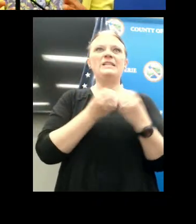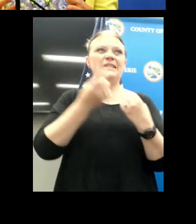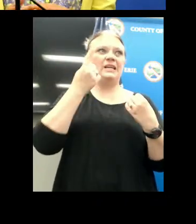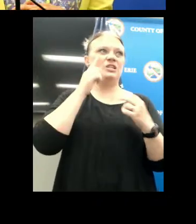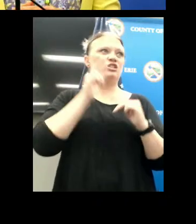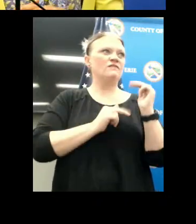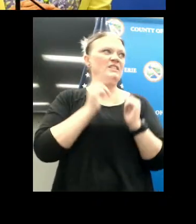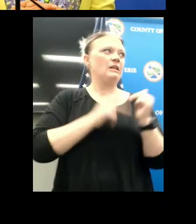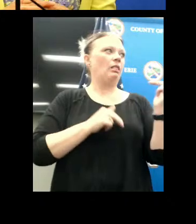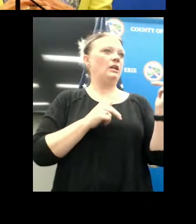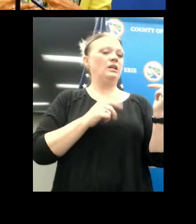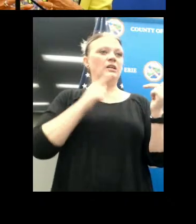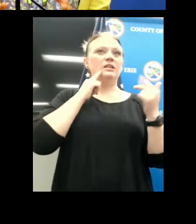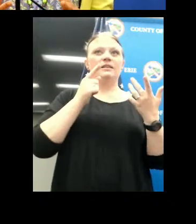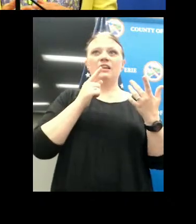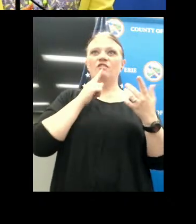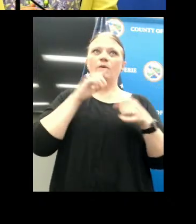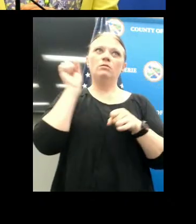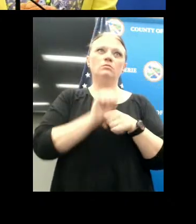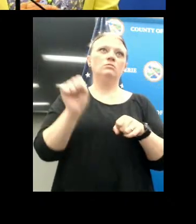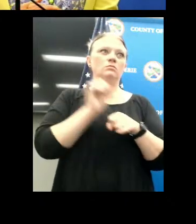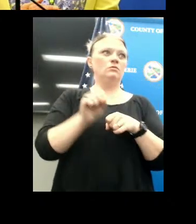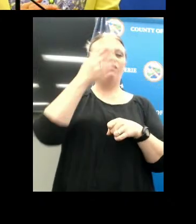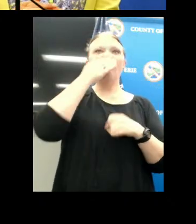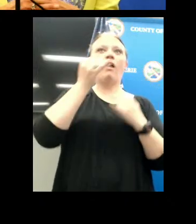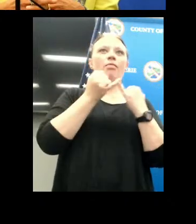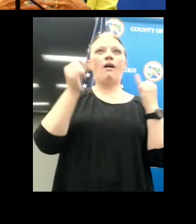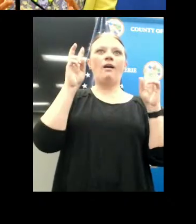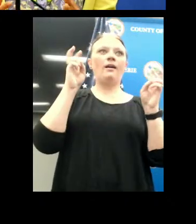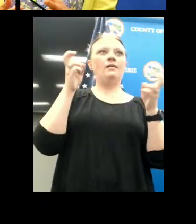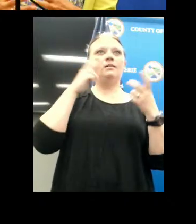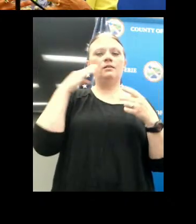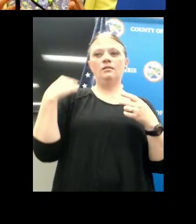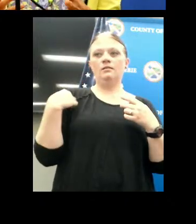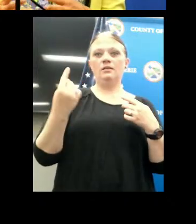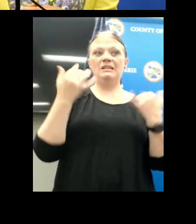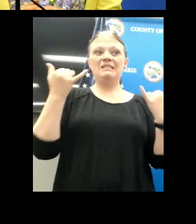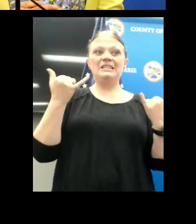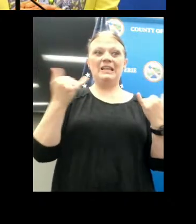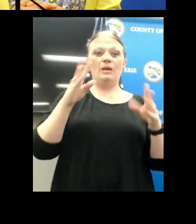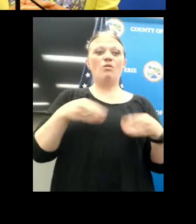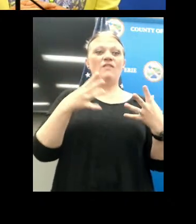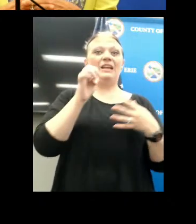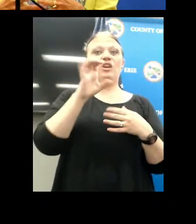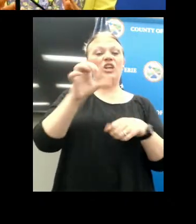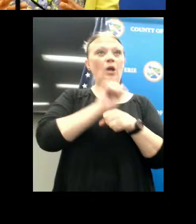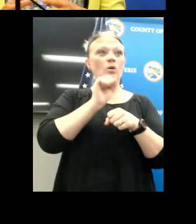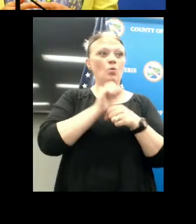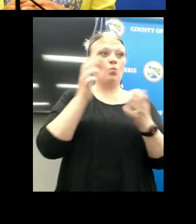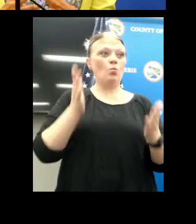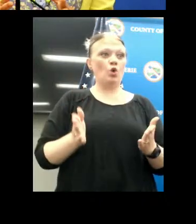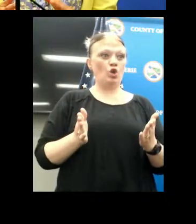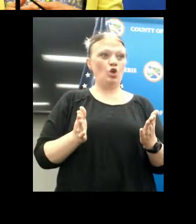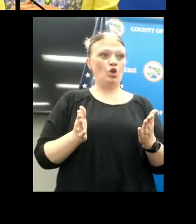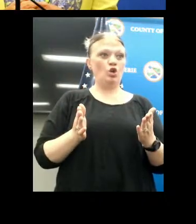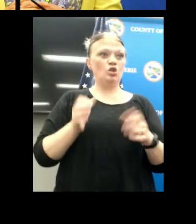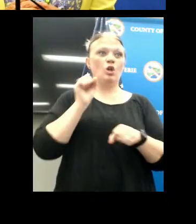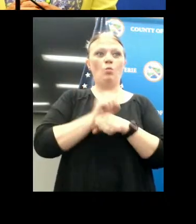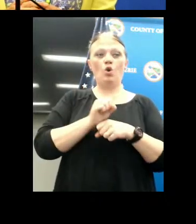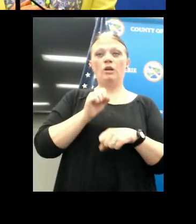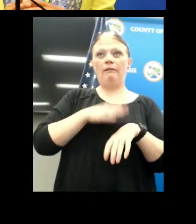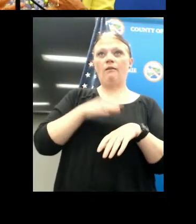organizations, facilities that have been on the front line of COVID-19. Today, they provided Erie County workers were working